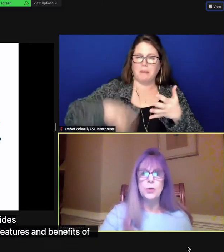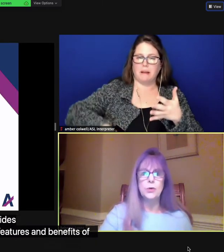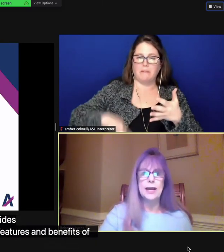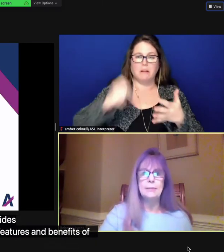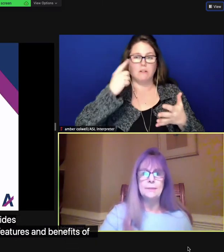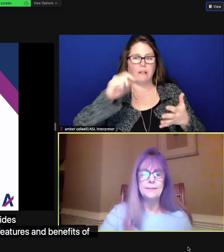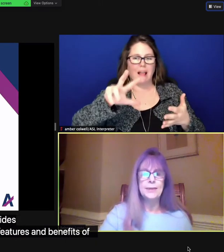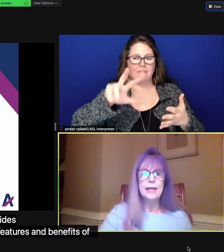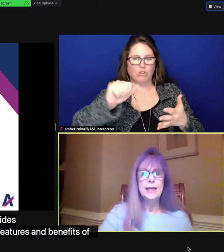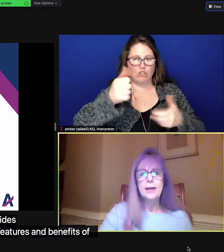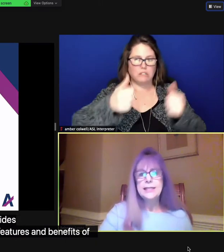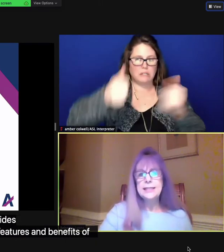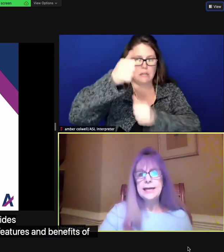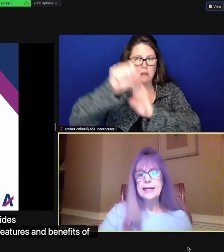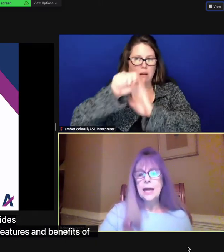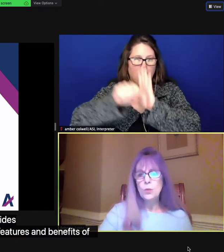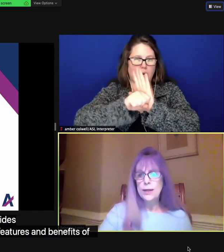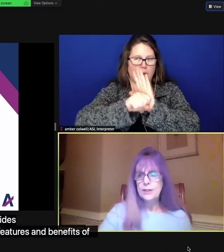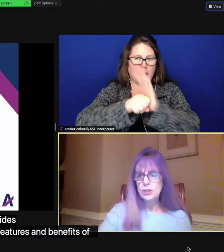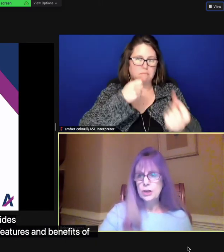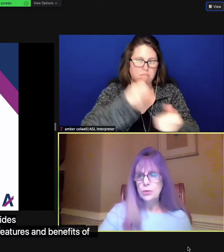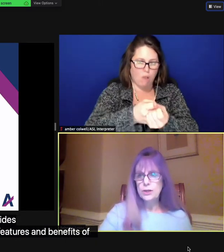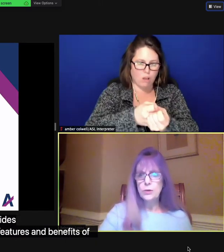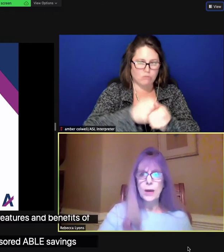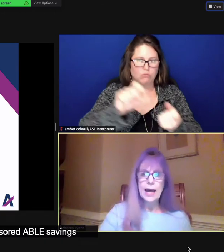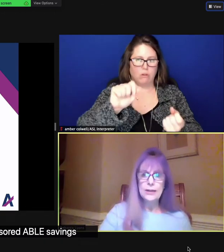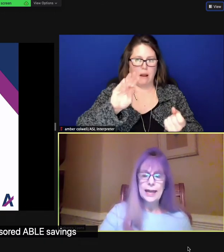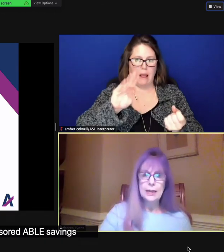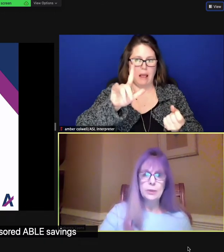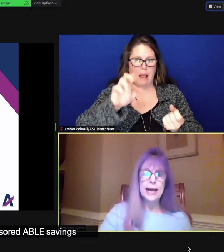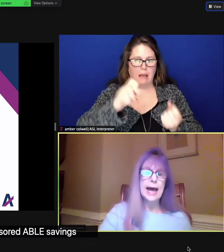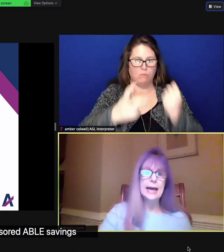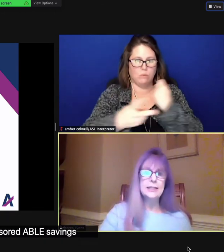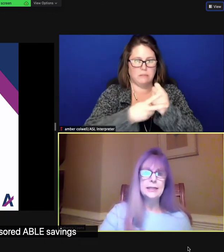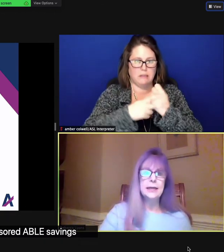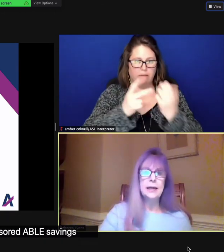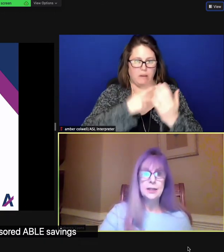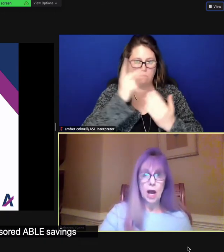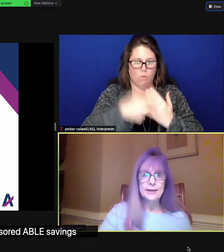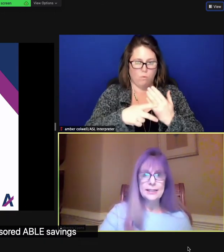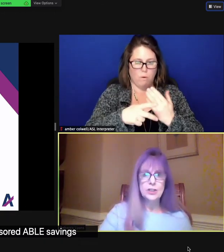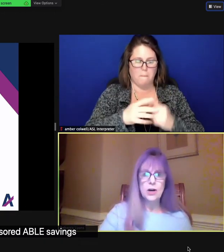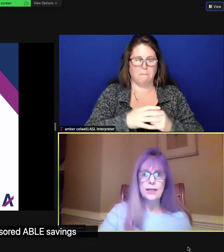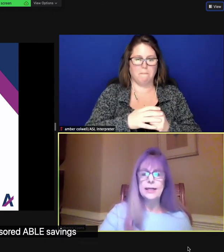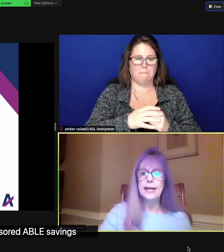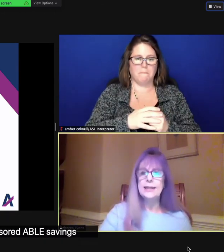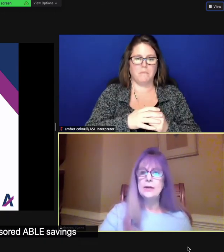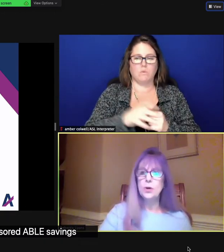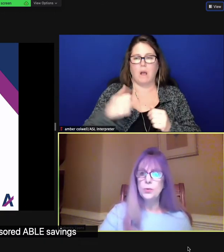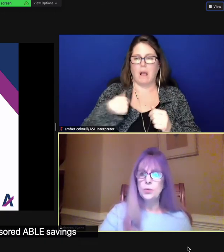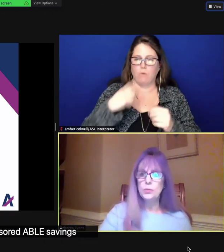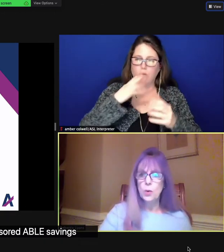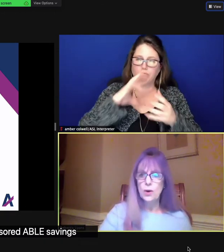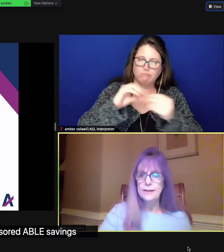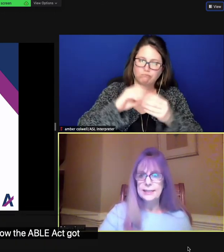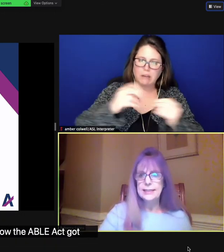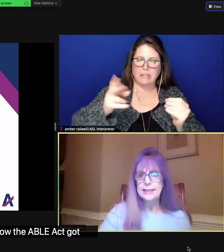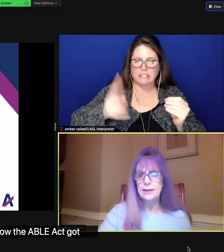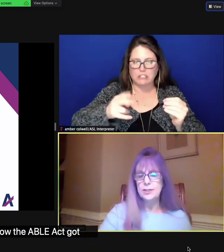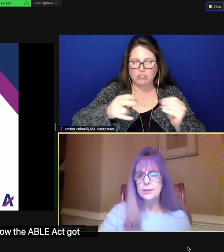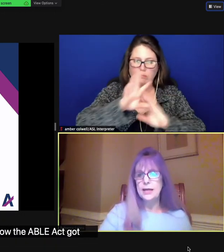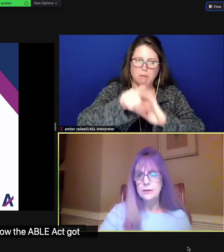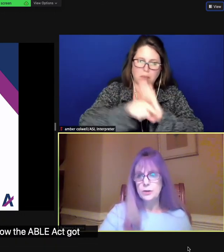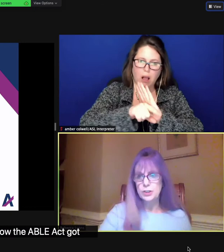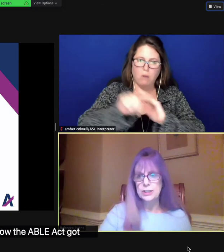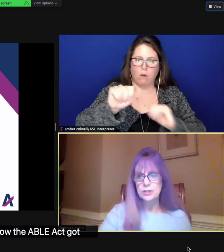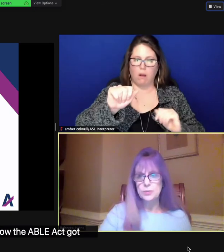Savings Program. Tonight, I want to share with you how the ABLE Act got started and then go through more of the